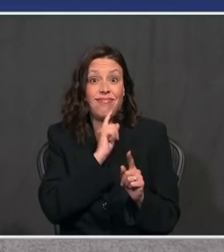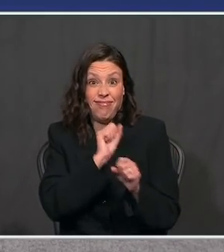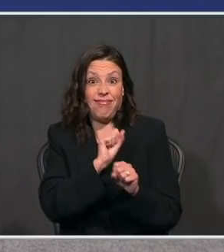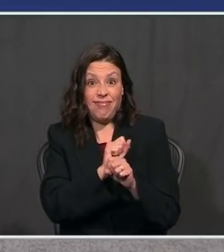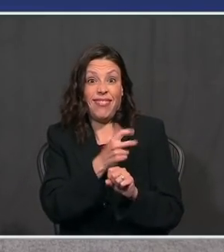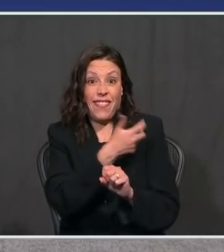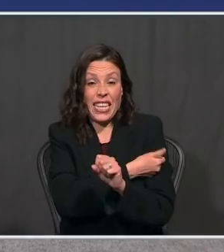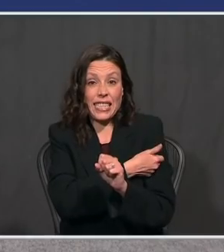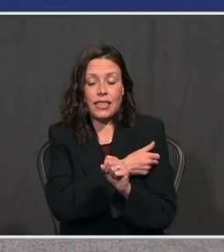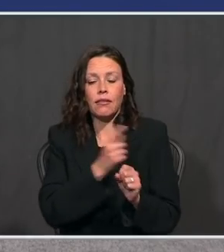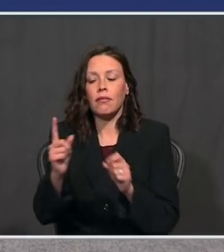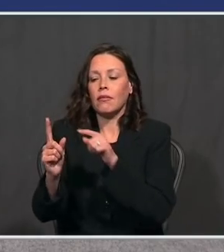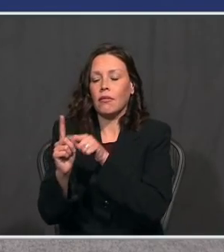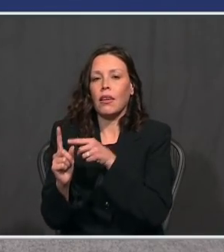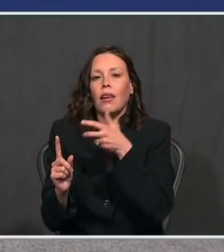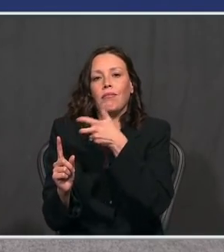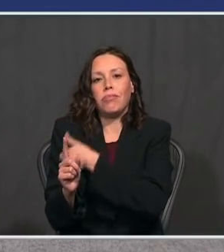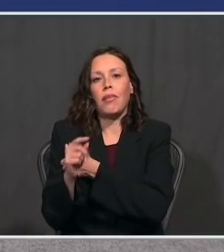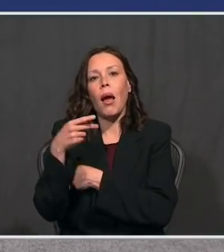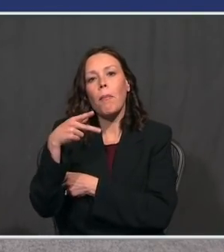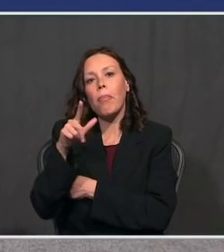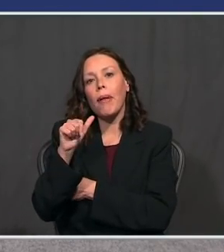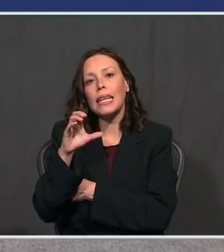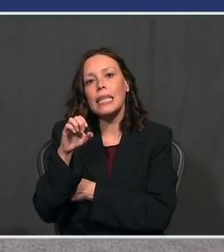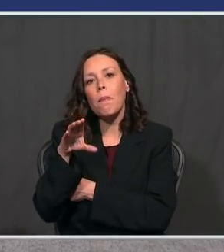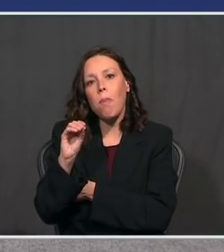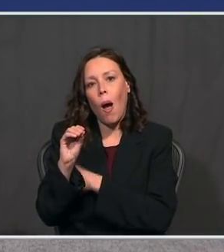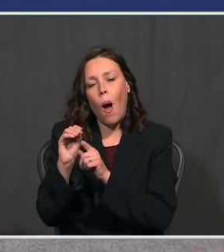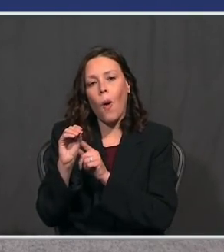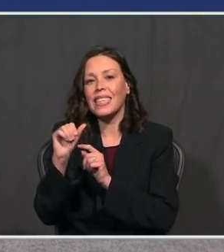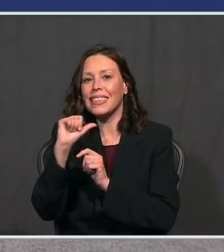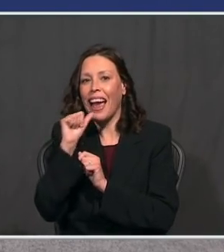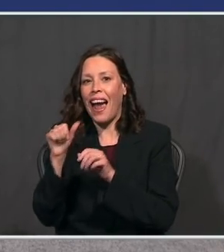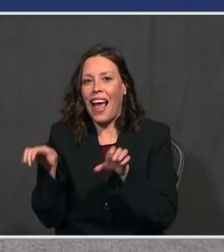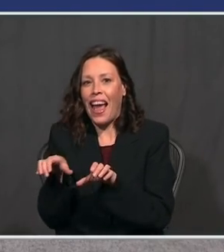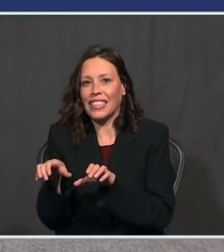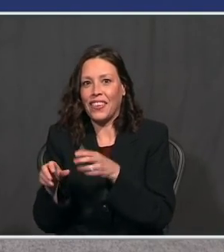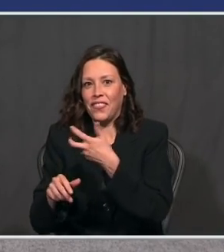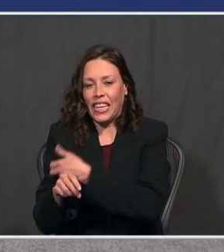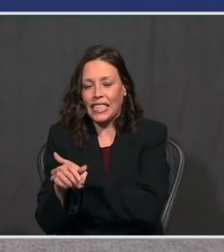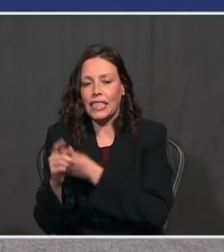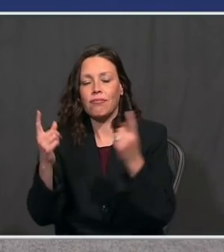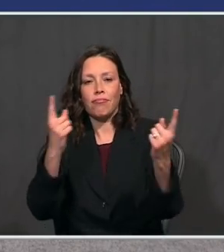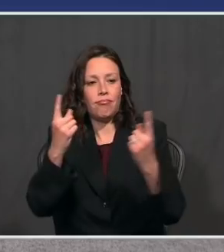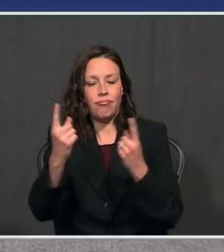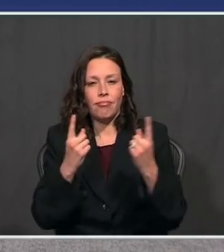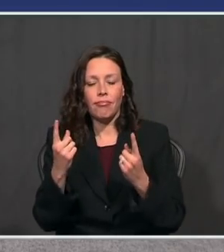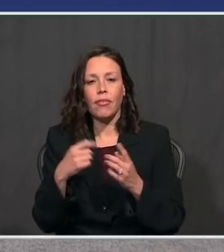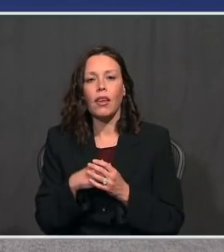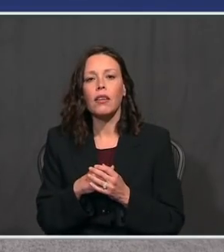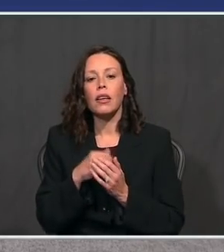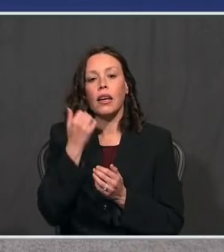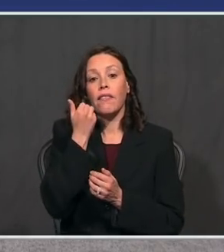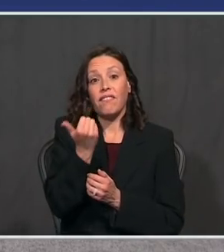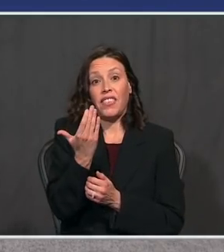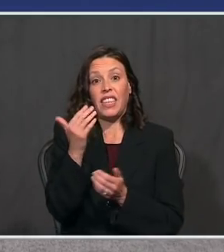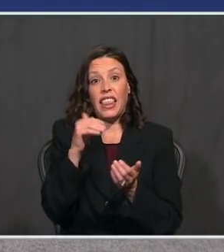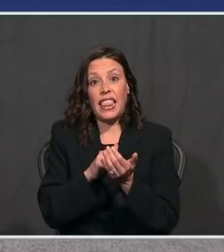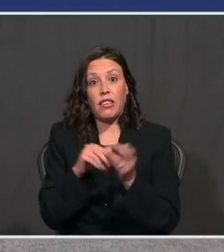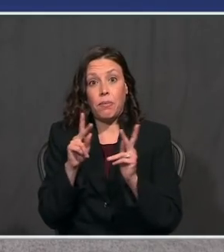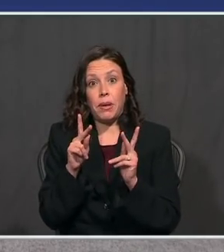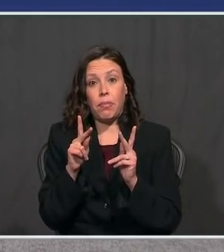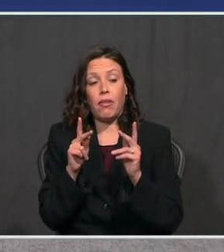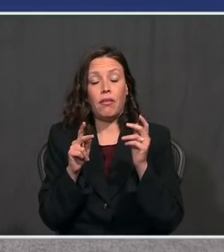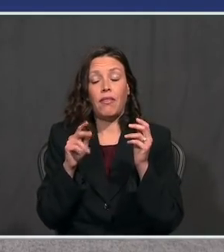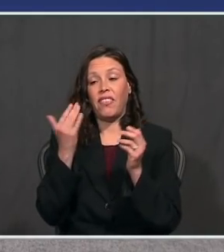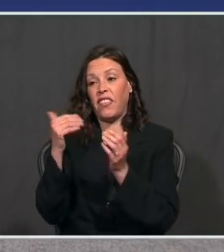or an inactive product versus the active vaccine, where we have 15,000 people in each arm to